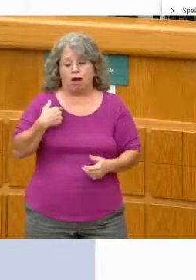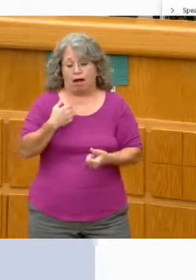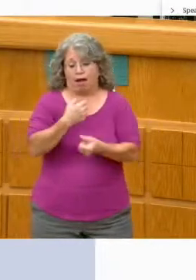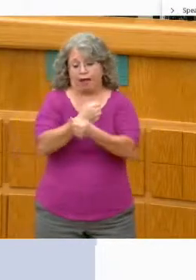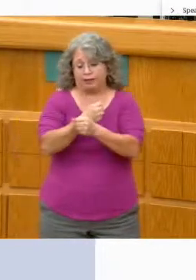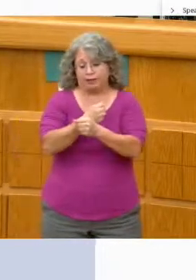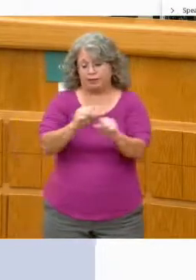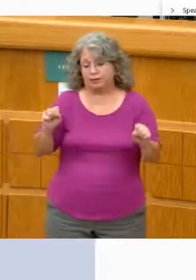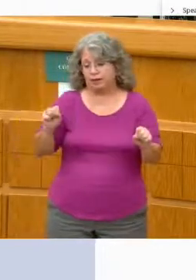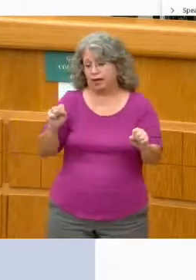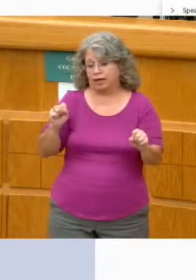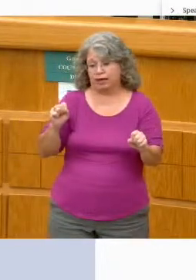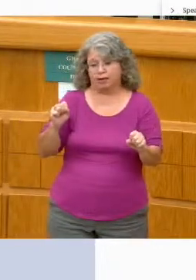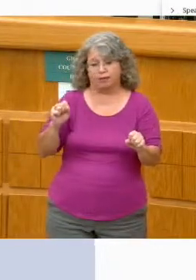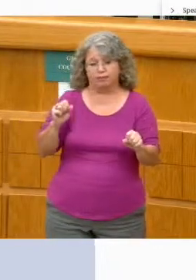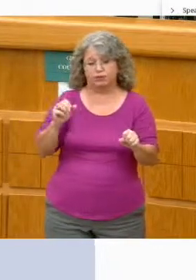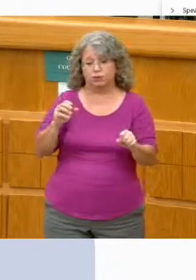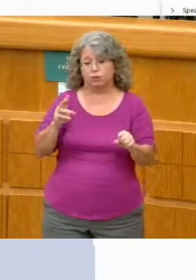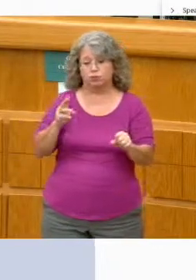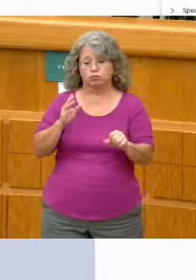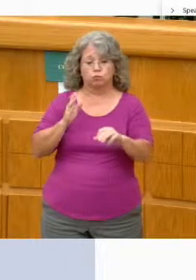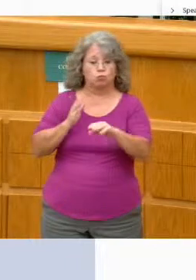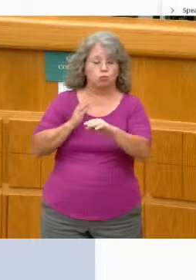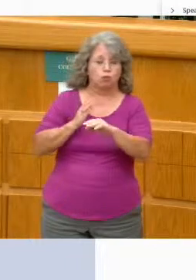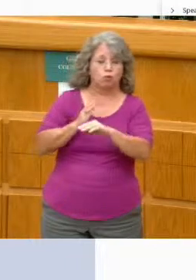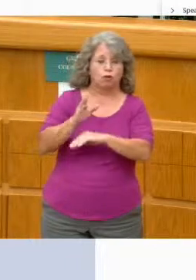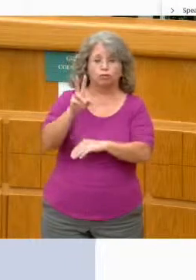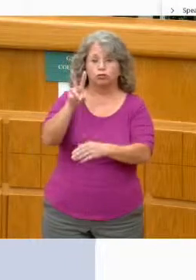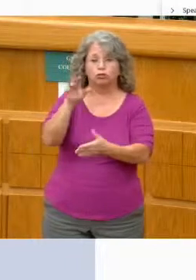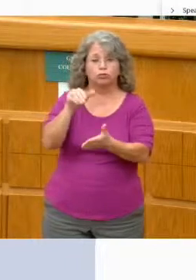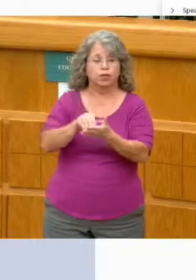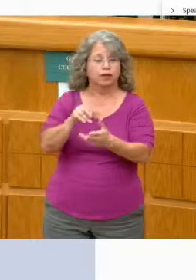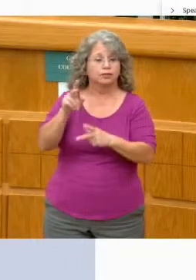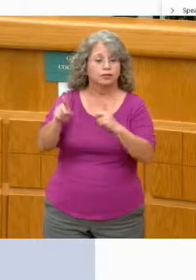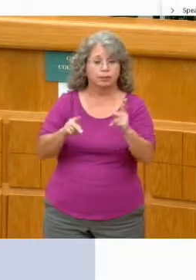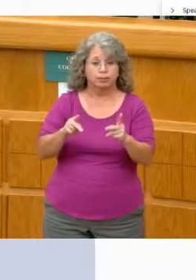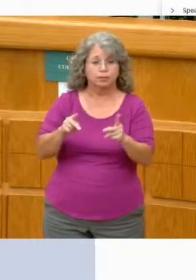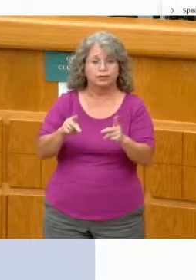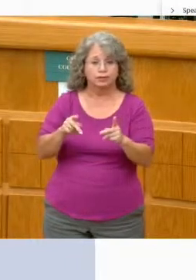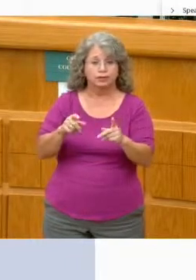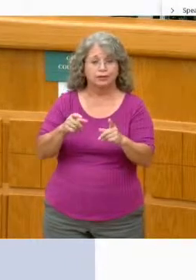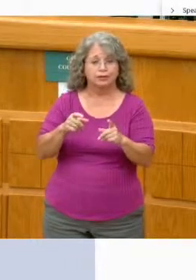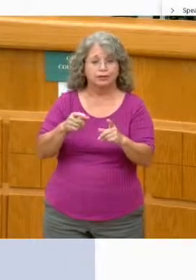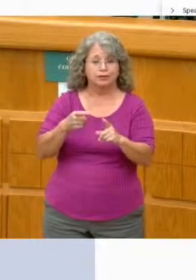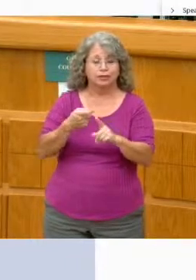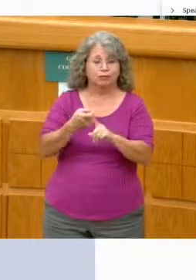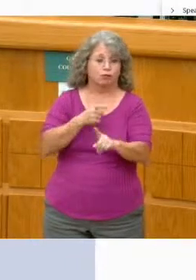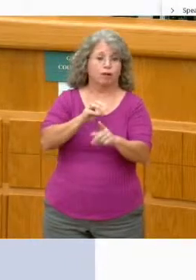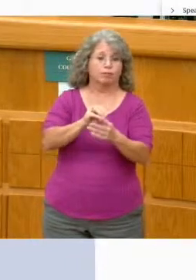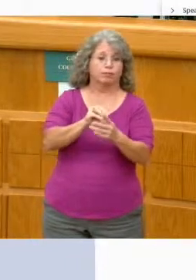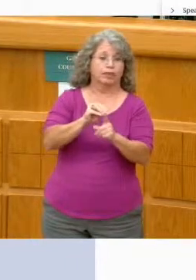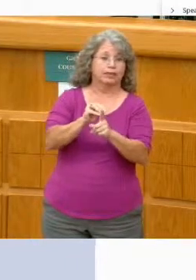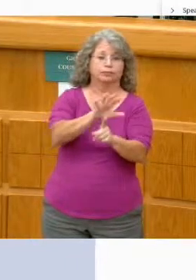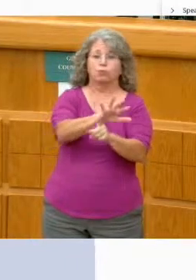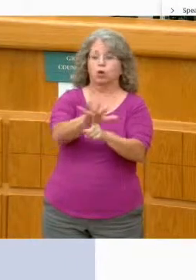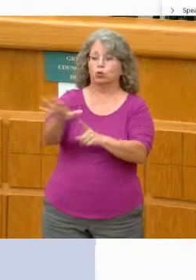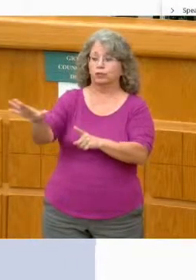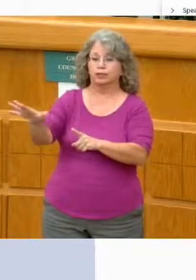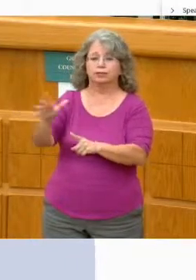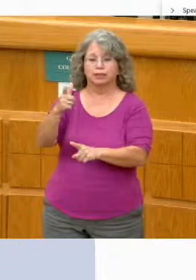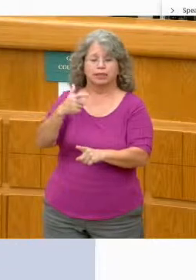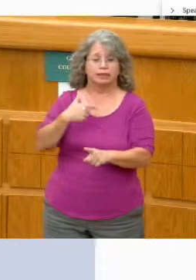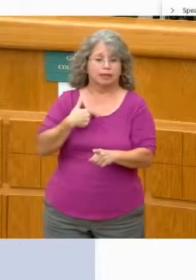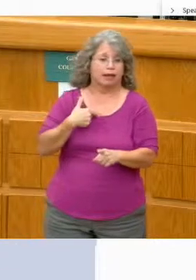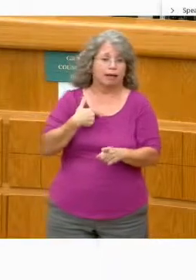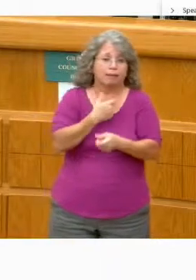by myself alone, just from these minor precautions that we're taking as a community and because I